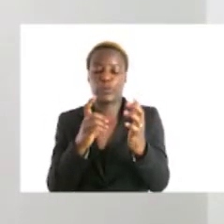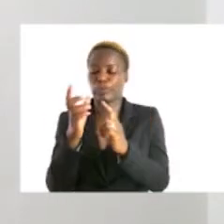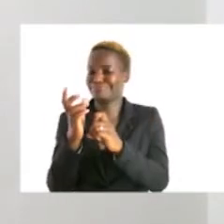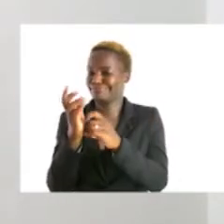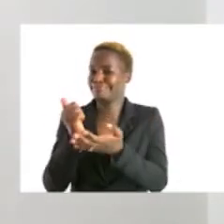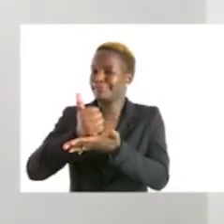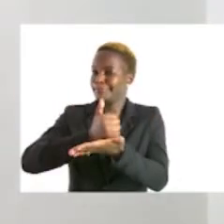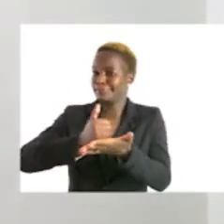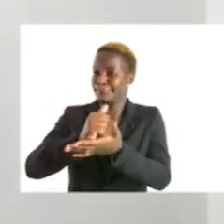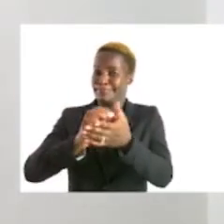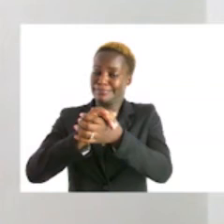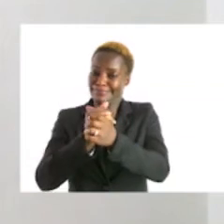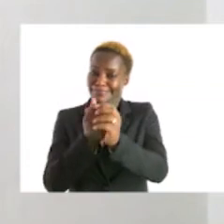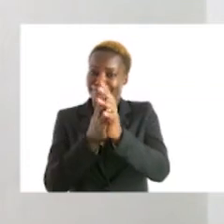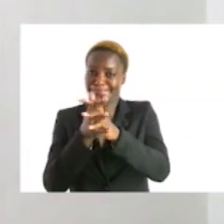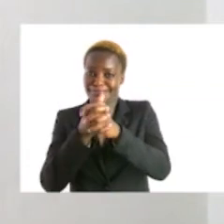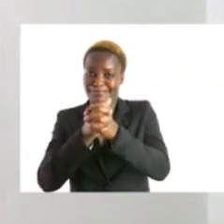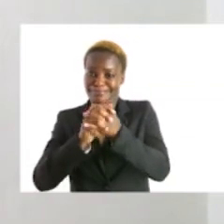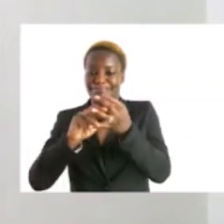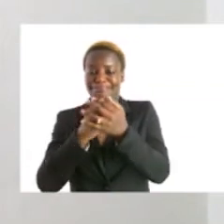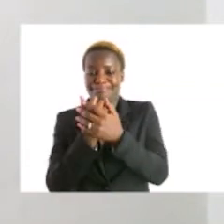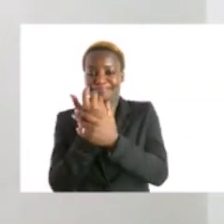before we can start with today's lesson.